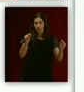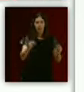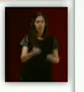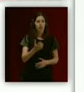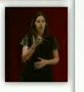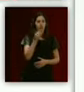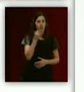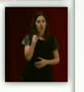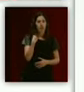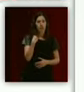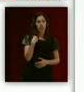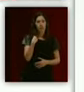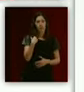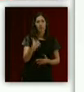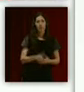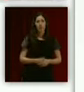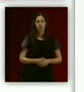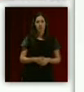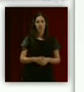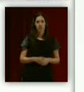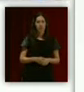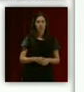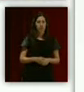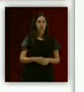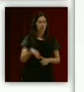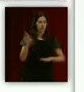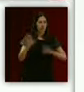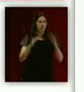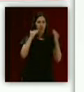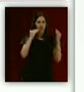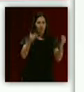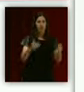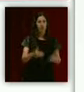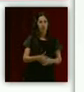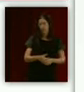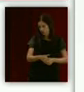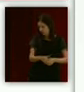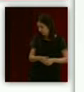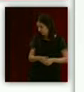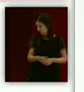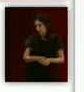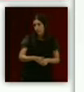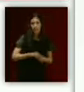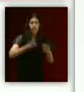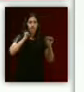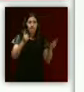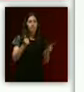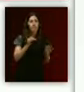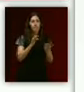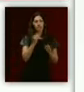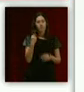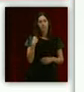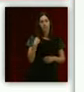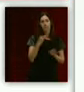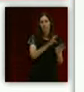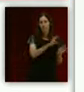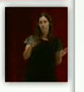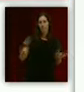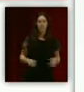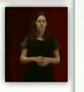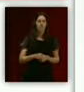have in the main menu. This was my last comment, and I'm finishing my presentation now. Perhaps there